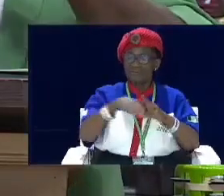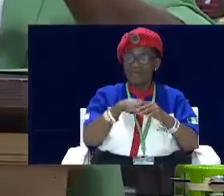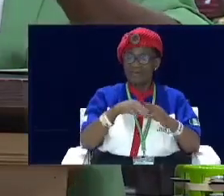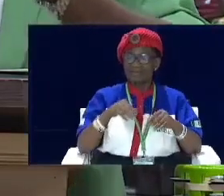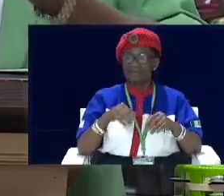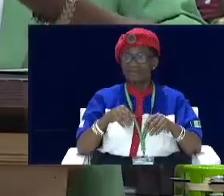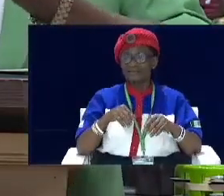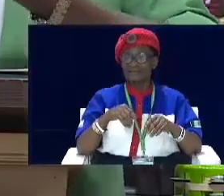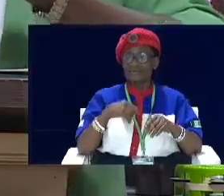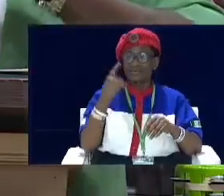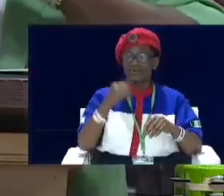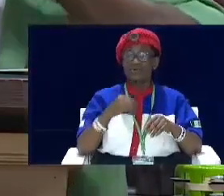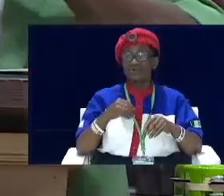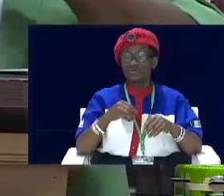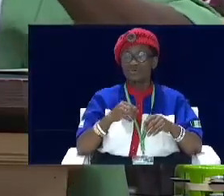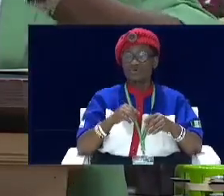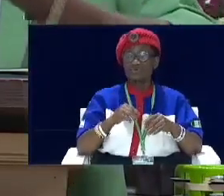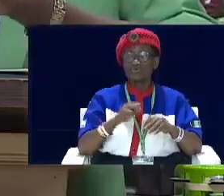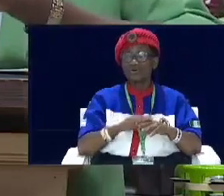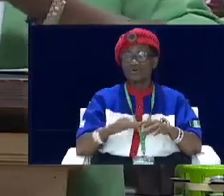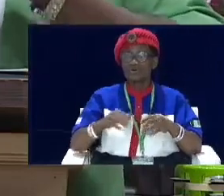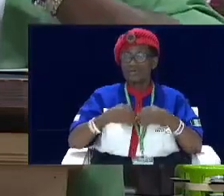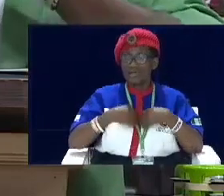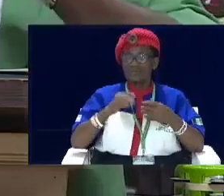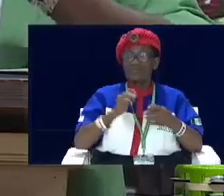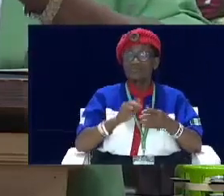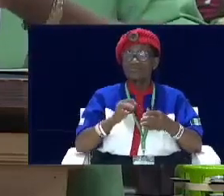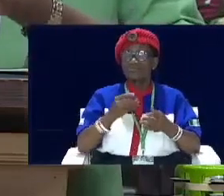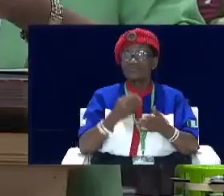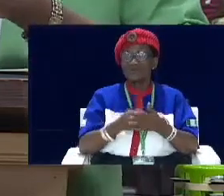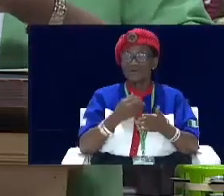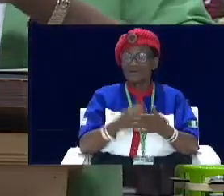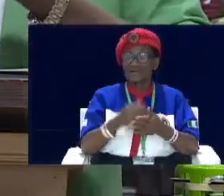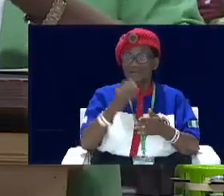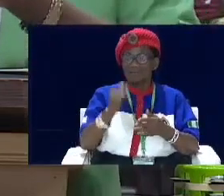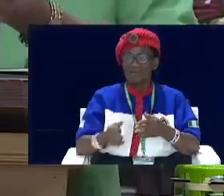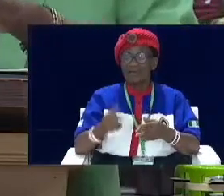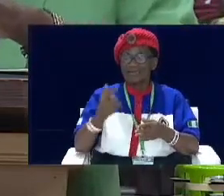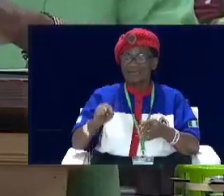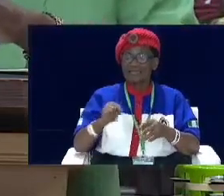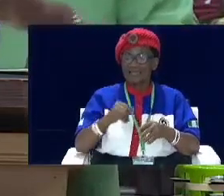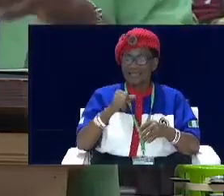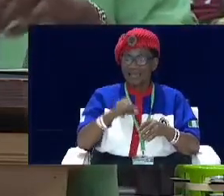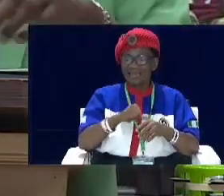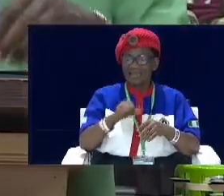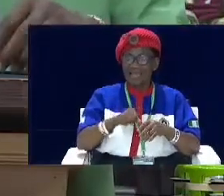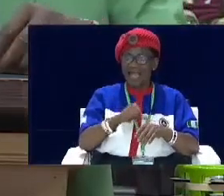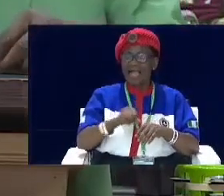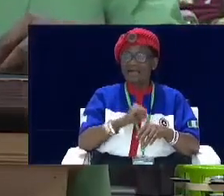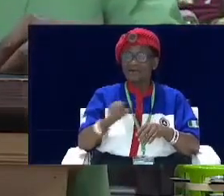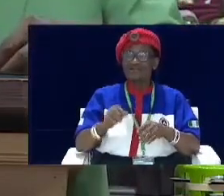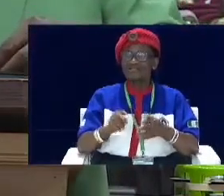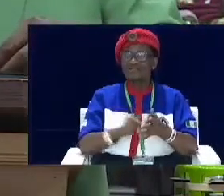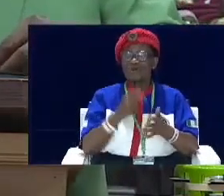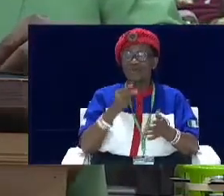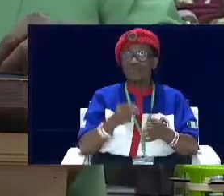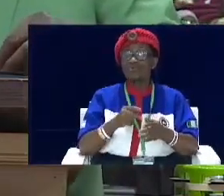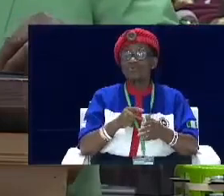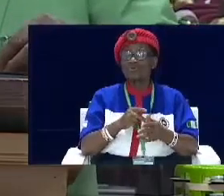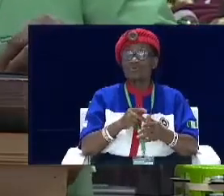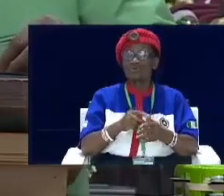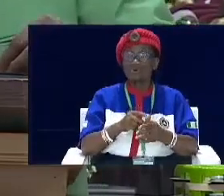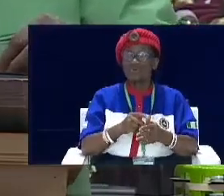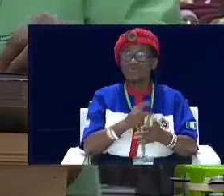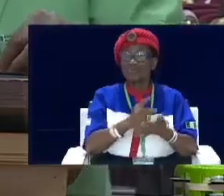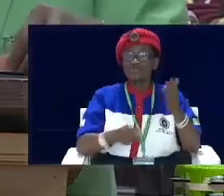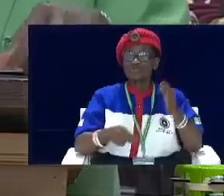destitute. By the anointing, the double portion anointing that was on Elisha. Nípa ìlọ́po méjì, ìfàmì